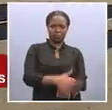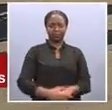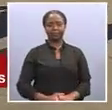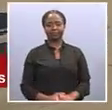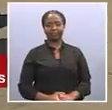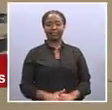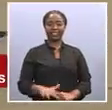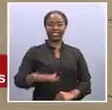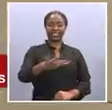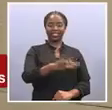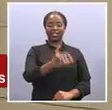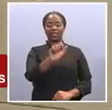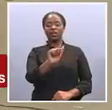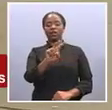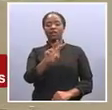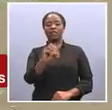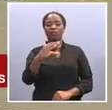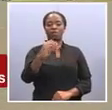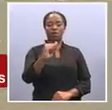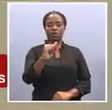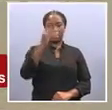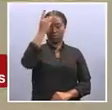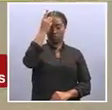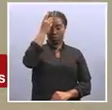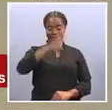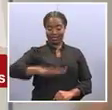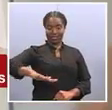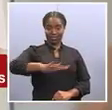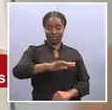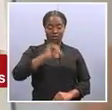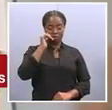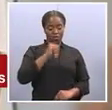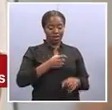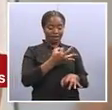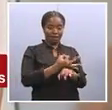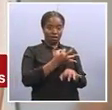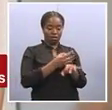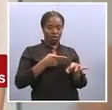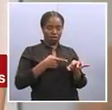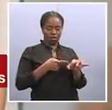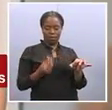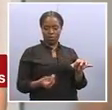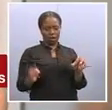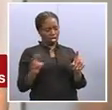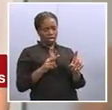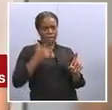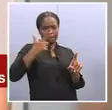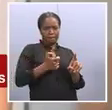Police capture a suspect believed to be linked to a failed hijacking during which a father was shot and killed in front of his